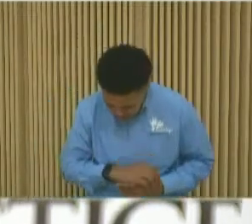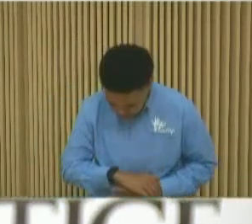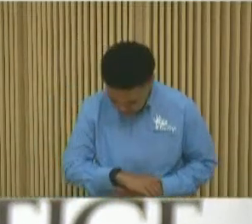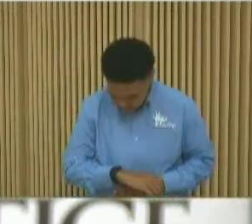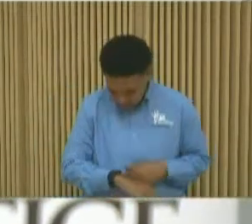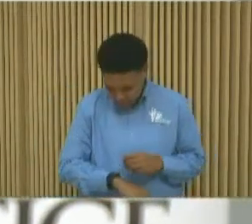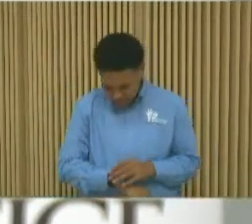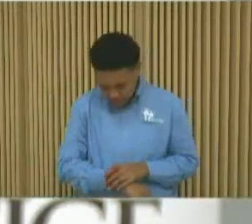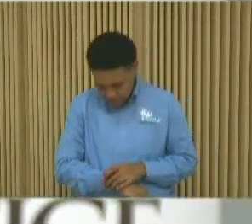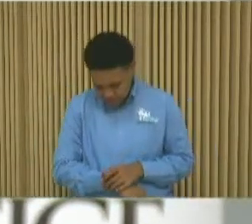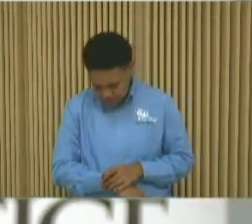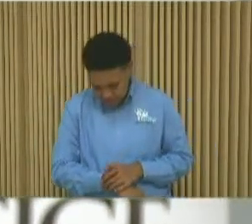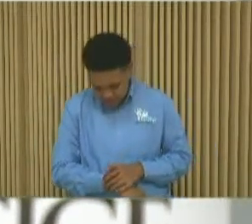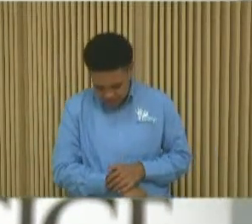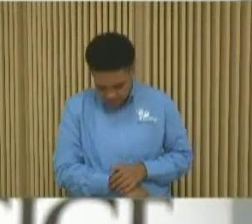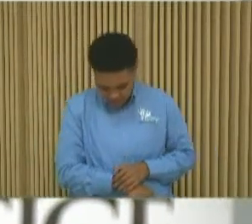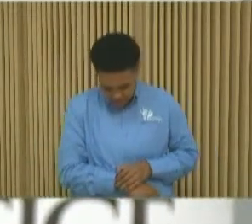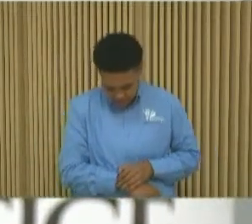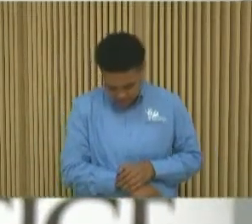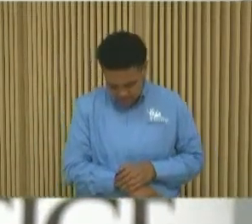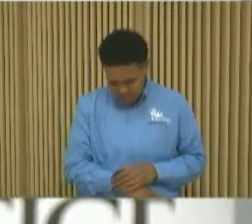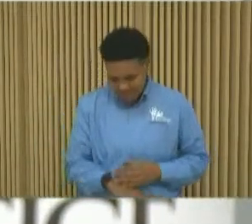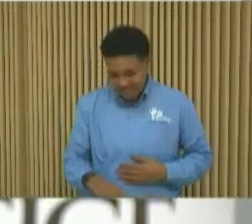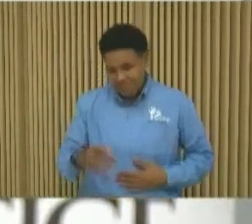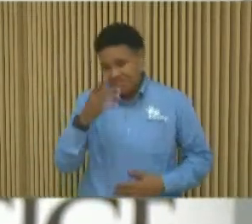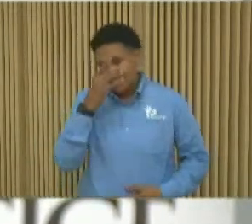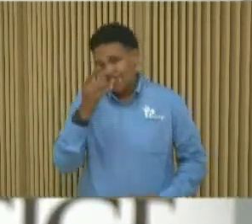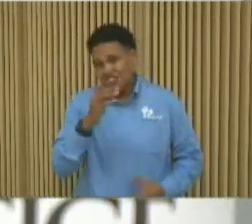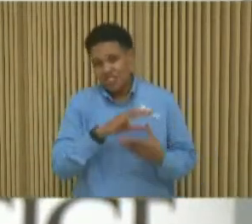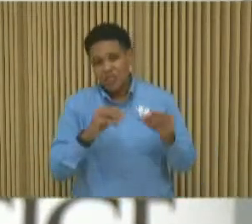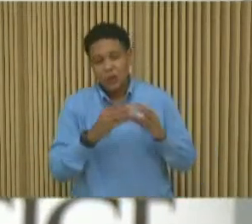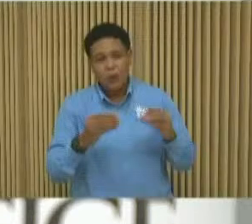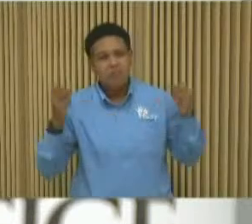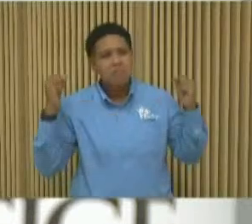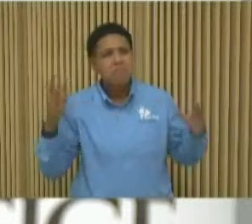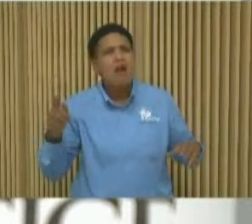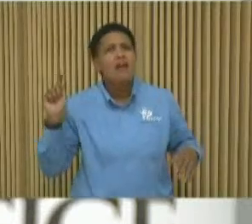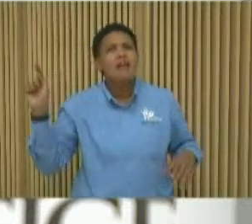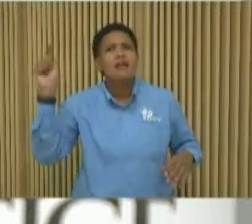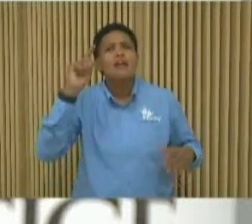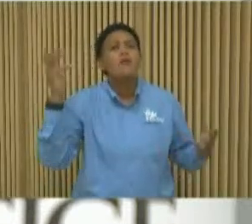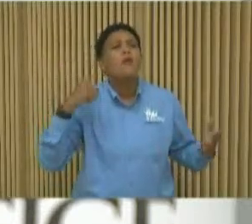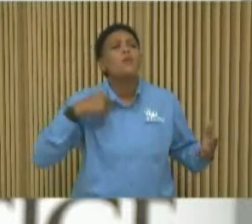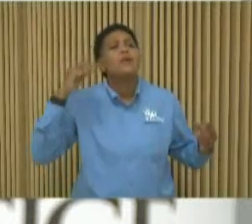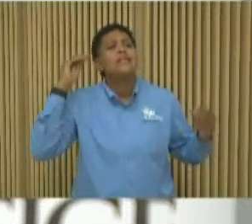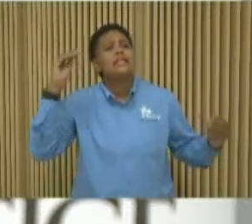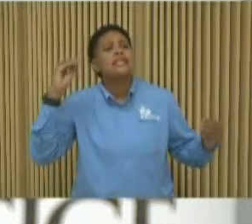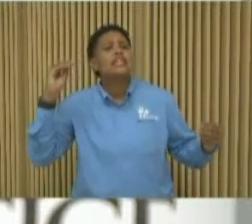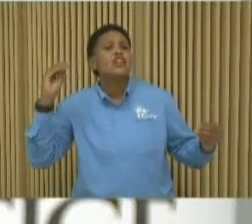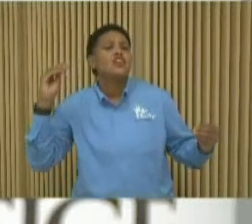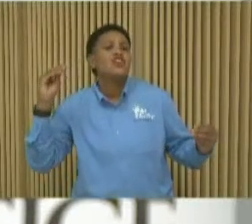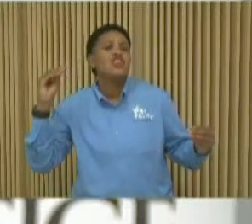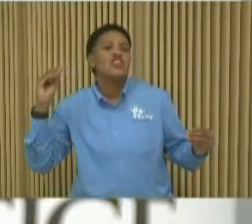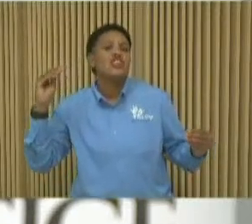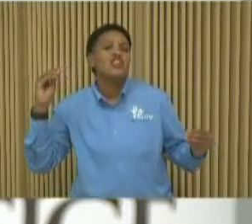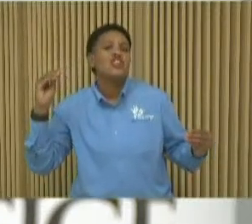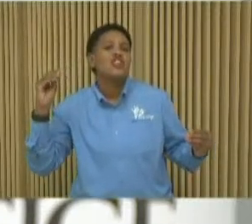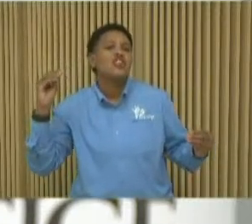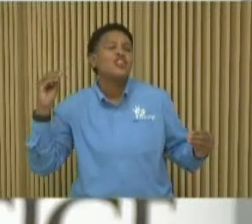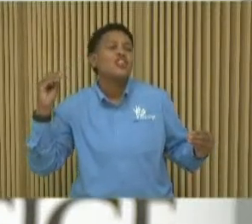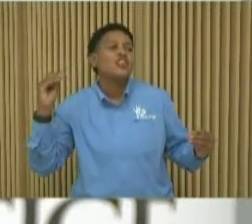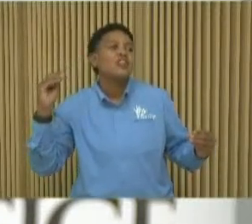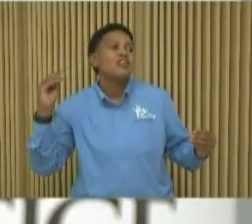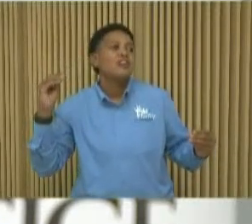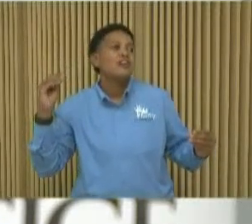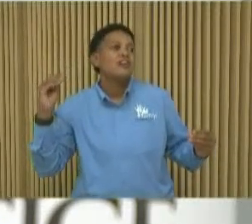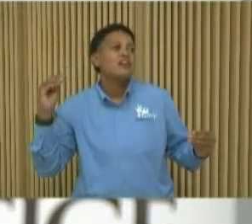interesting stories, many indeed. And what we teach, the theory behind what Ms. Palmer